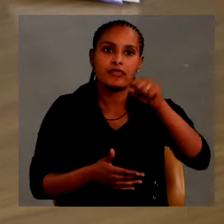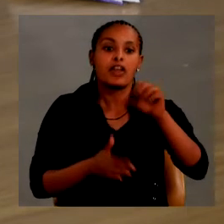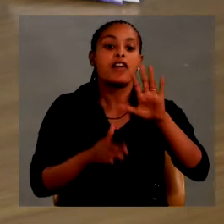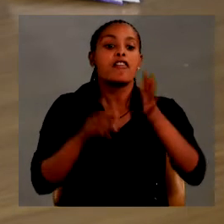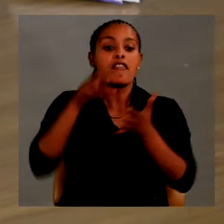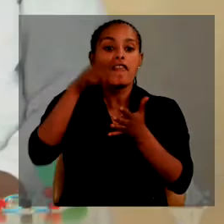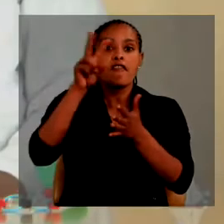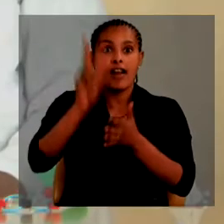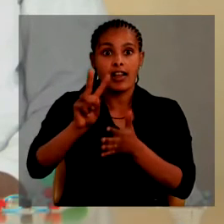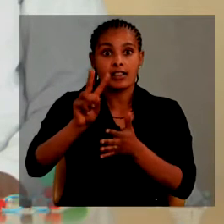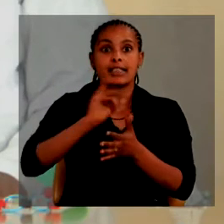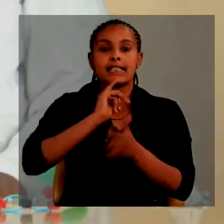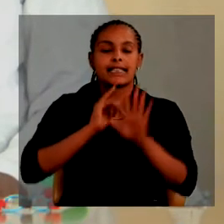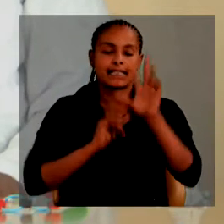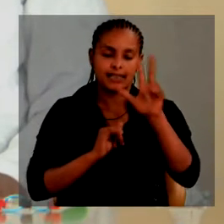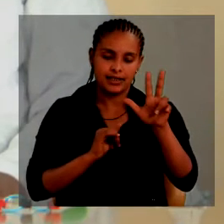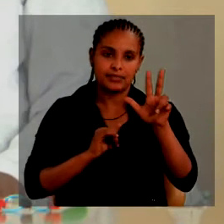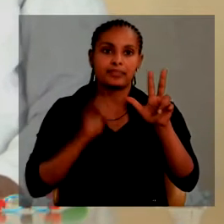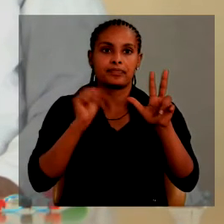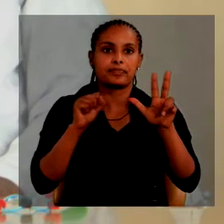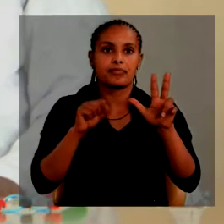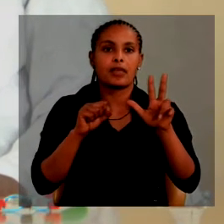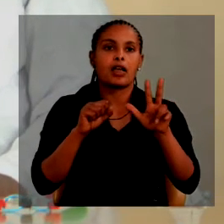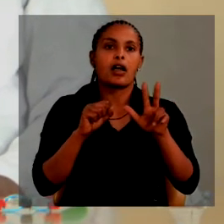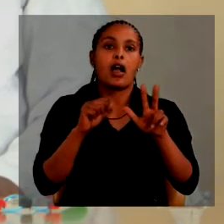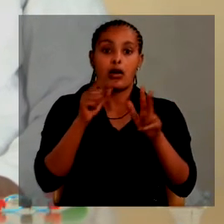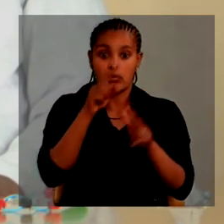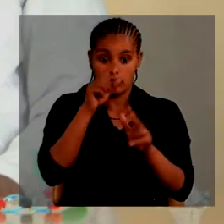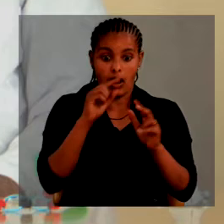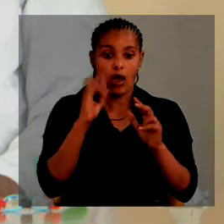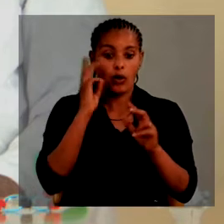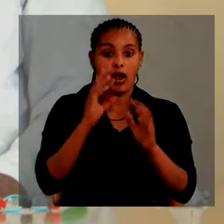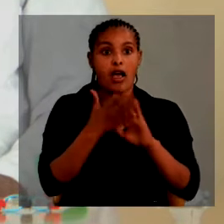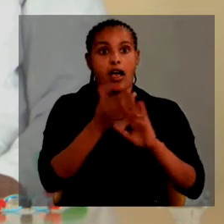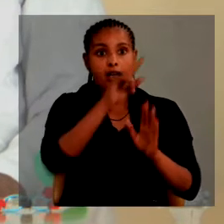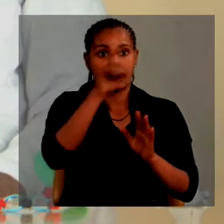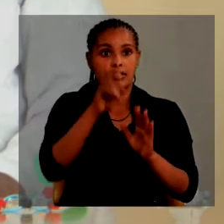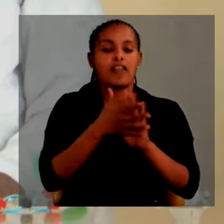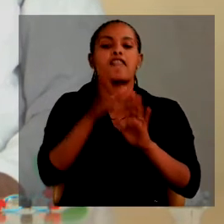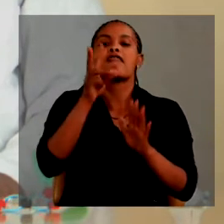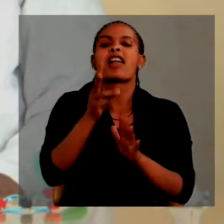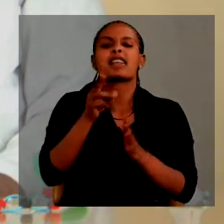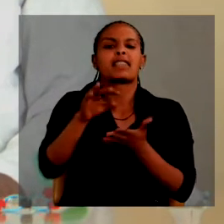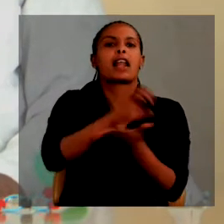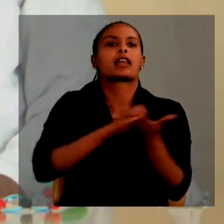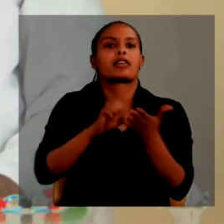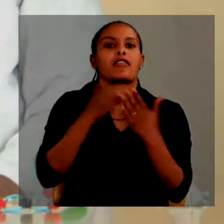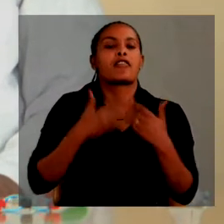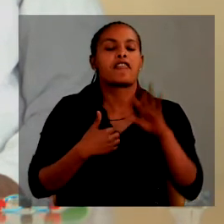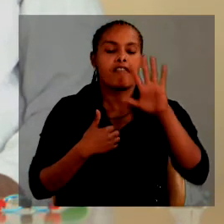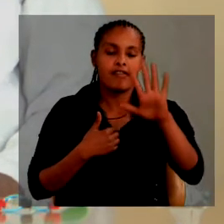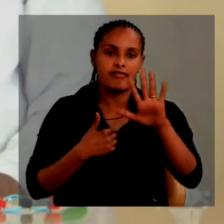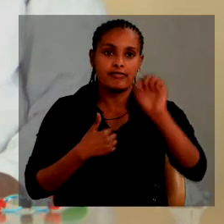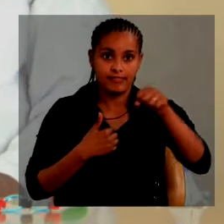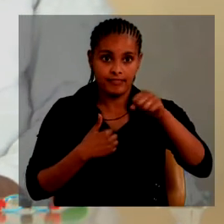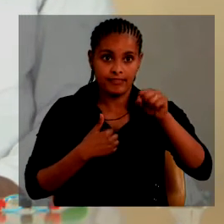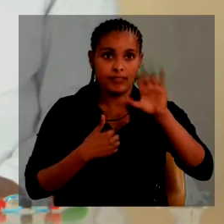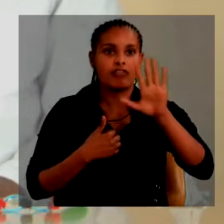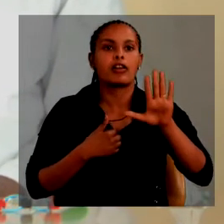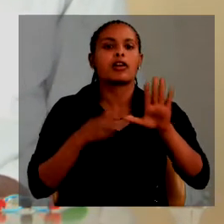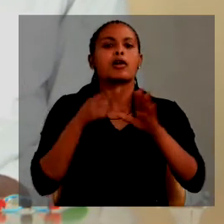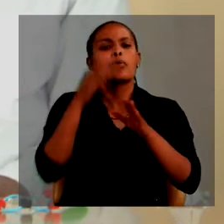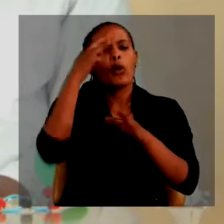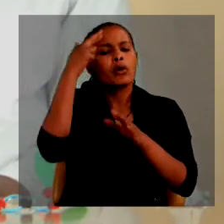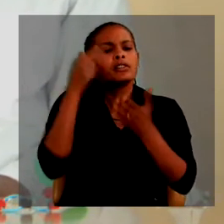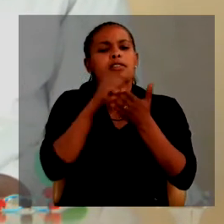valence is 3, but I was asking you the number of valence electrons. It will be 5. Because it